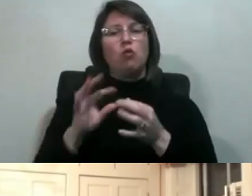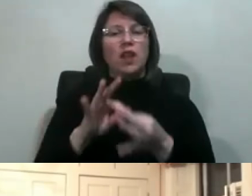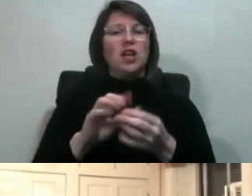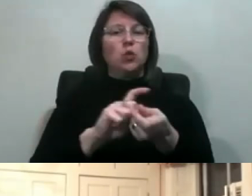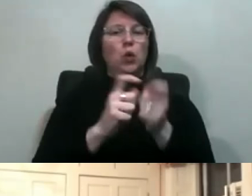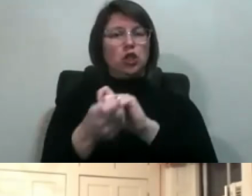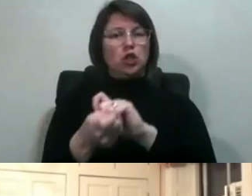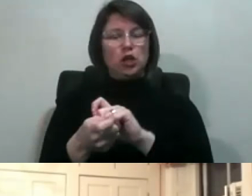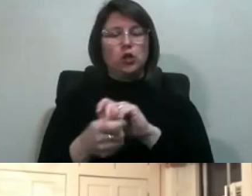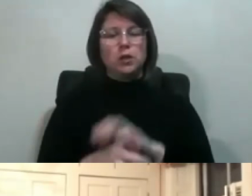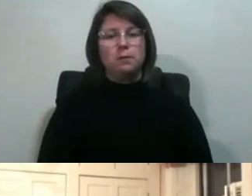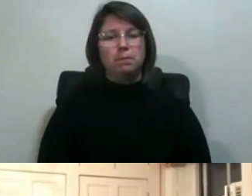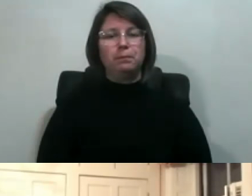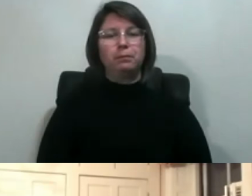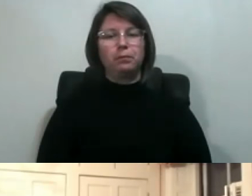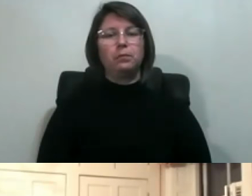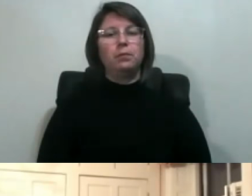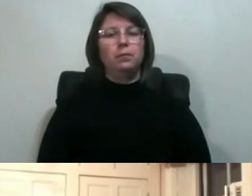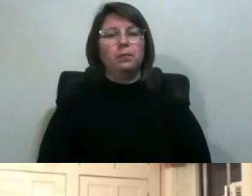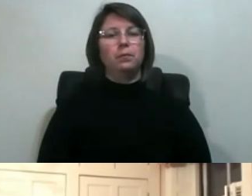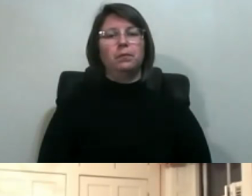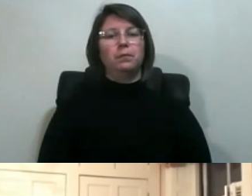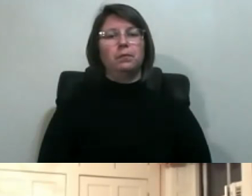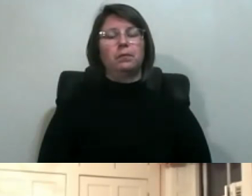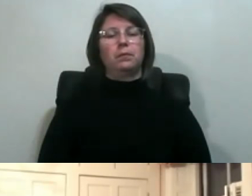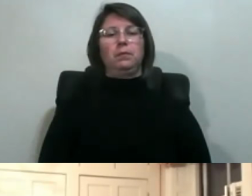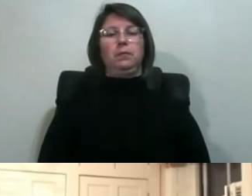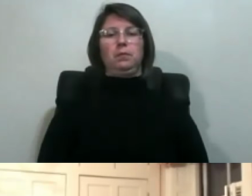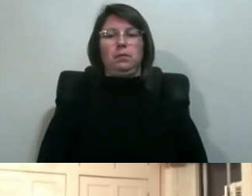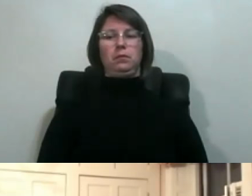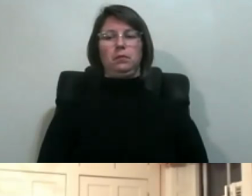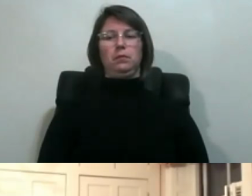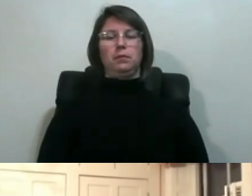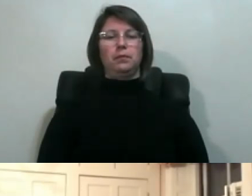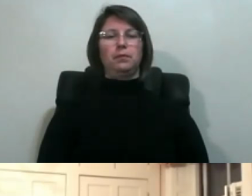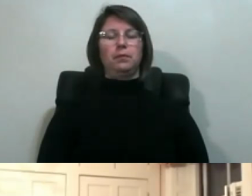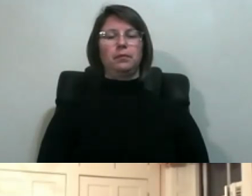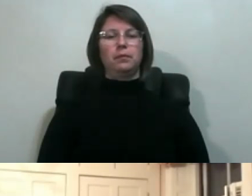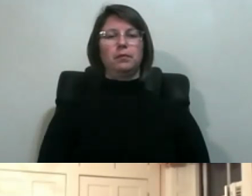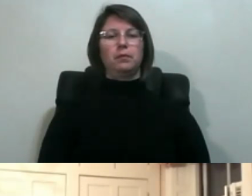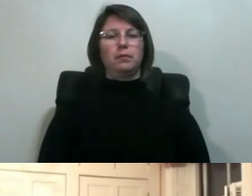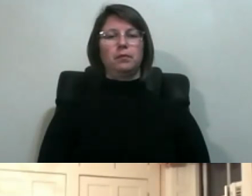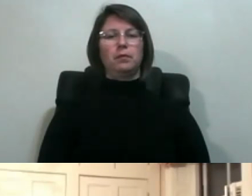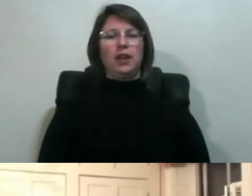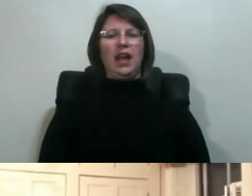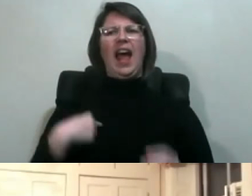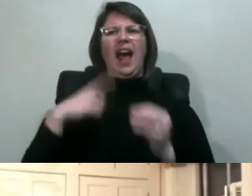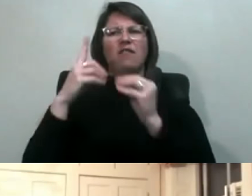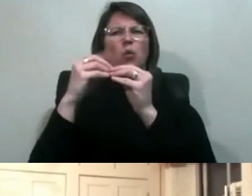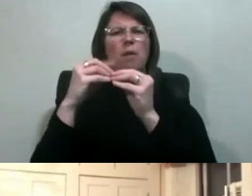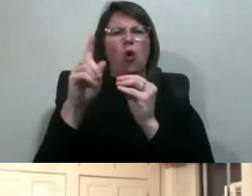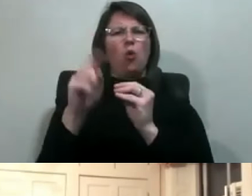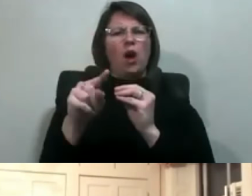that we're looking to do. We have one more